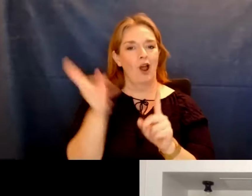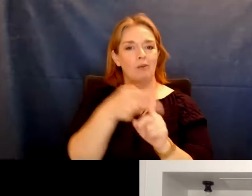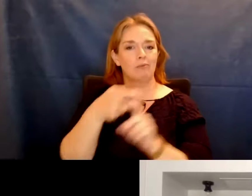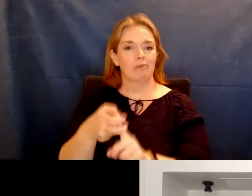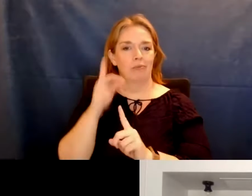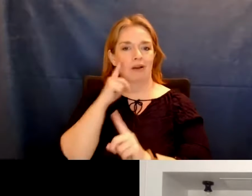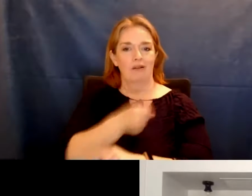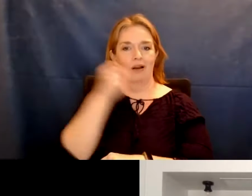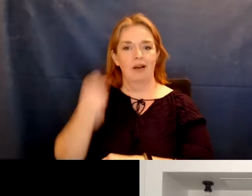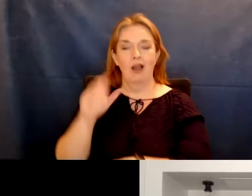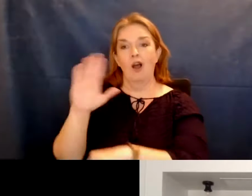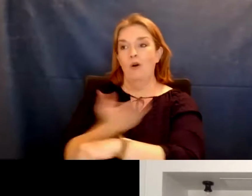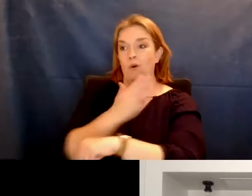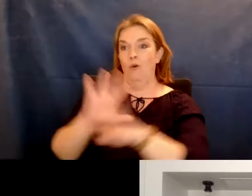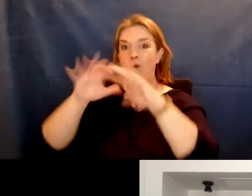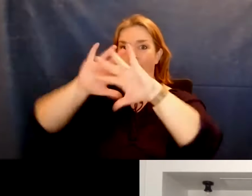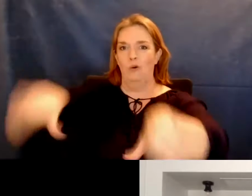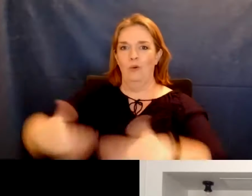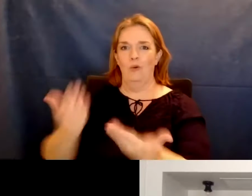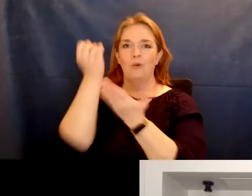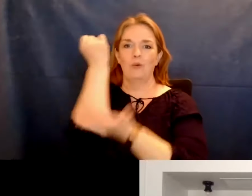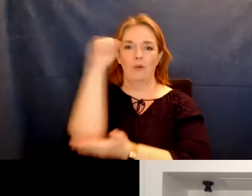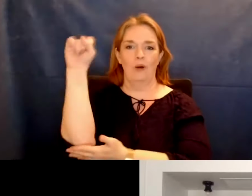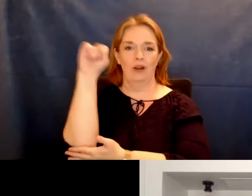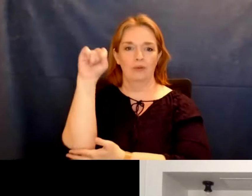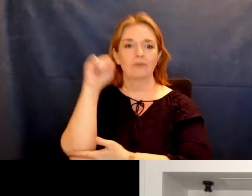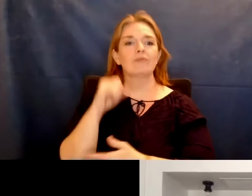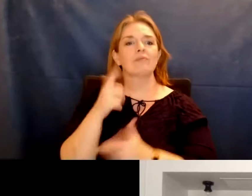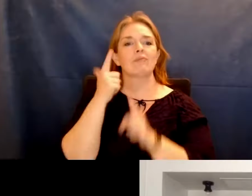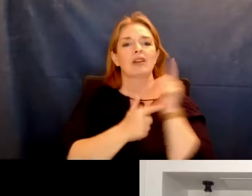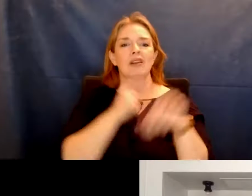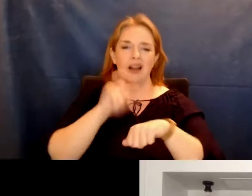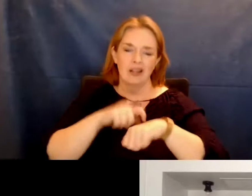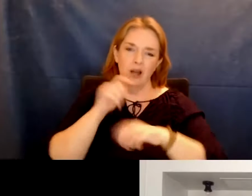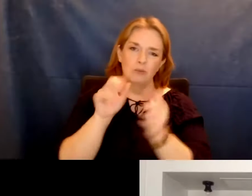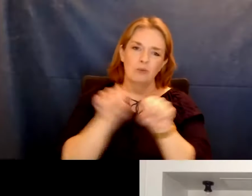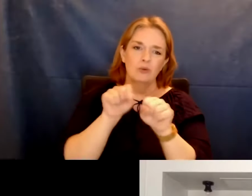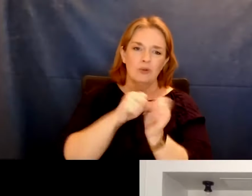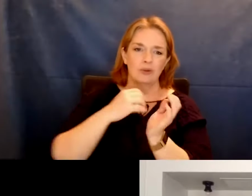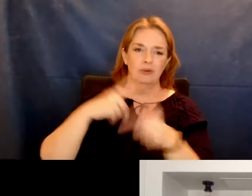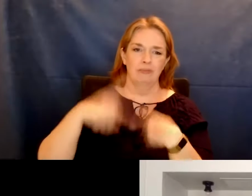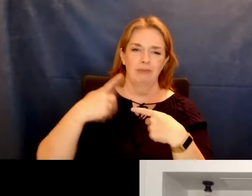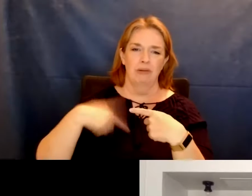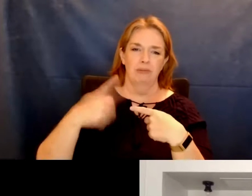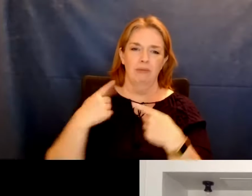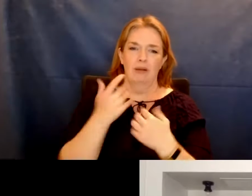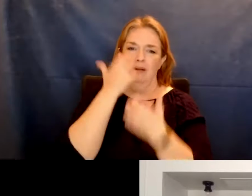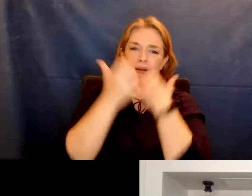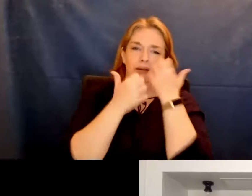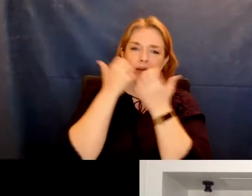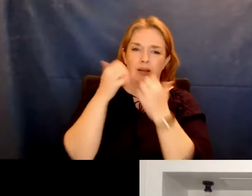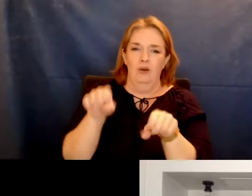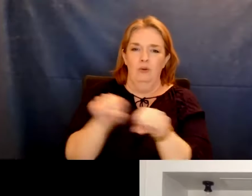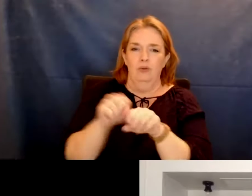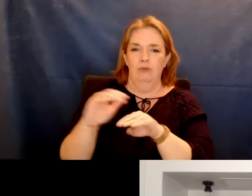acquire. Gun times, choose spinning trails, low moan, shoe fit the mustard, drew the iron. Scum swine,